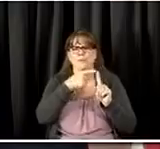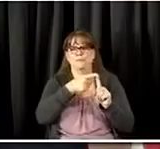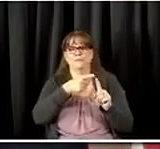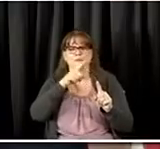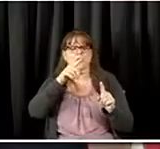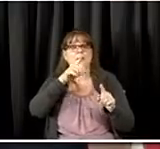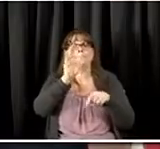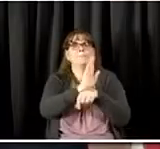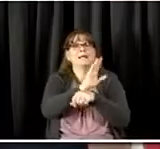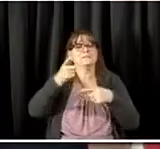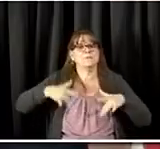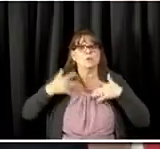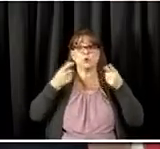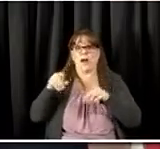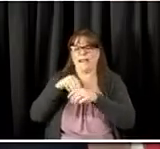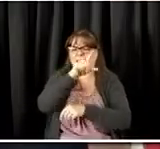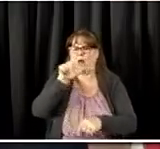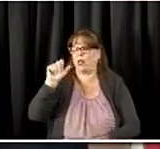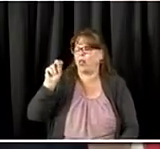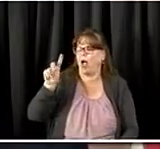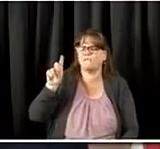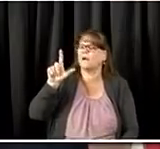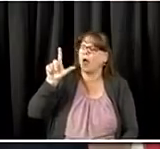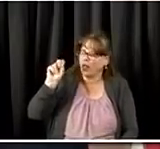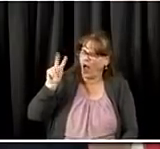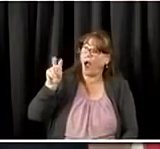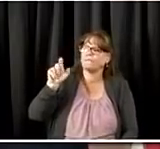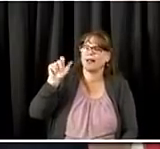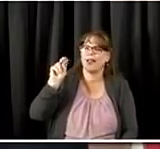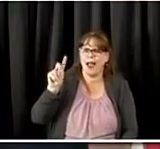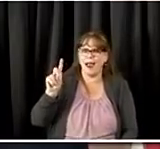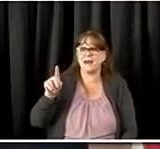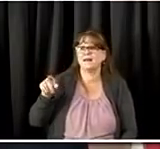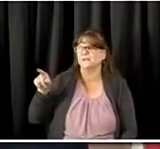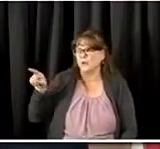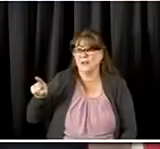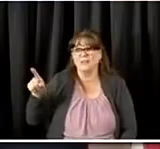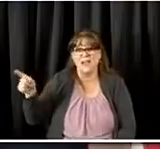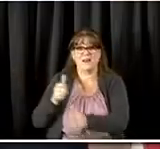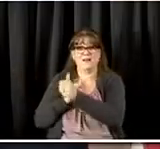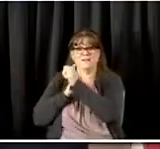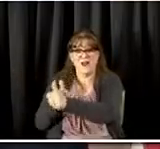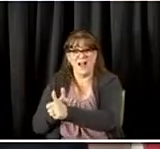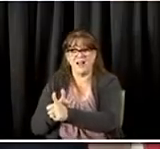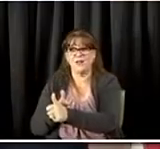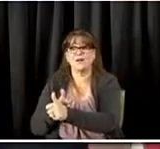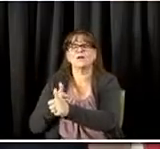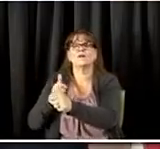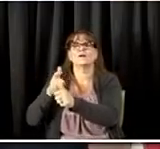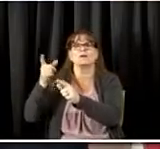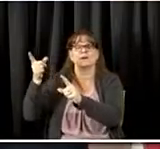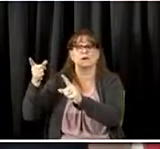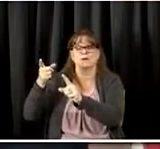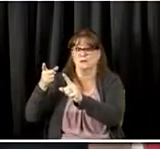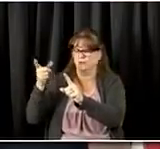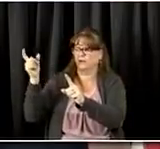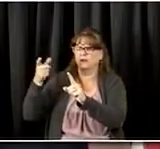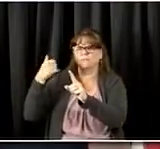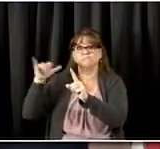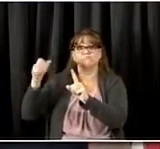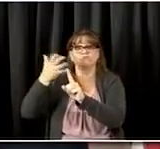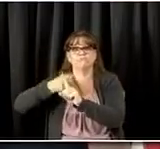you correctly today that if they defy this order, that they will see their licenses at least restricted